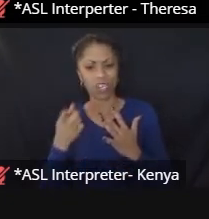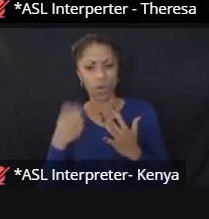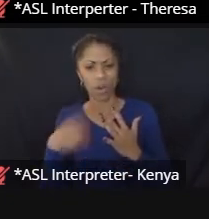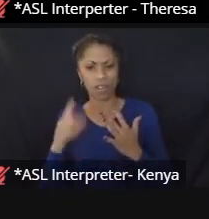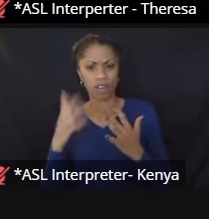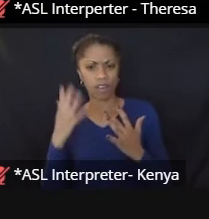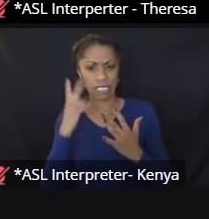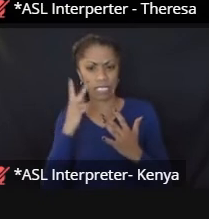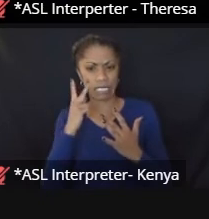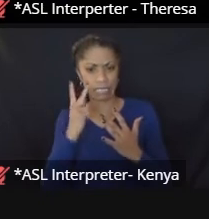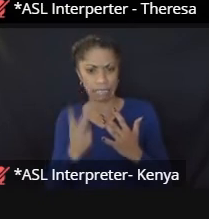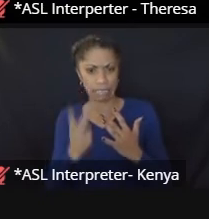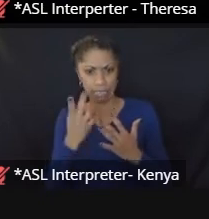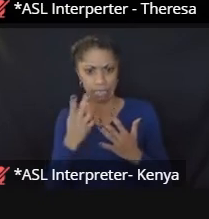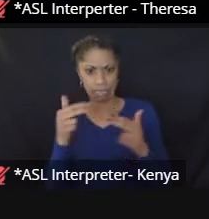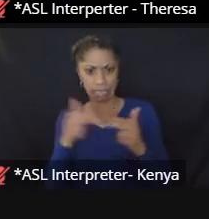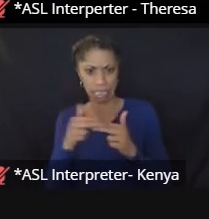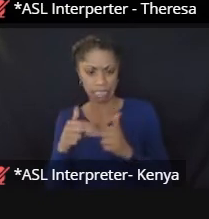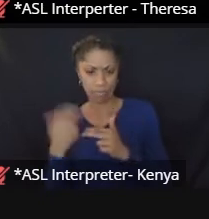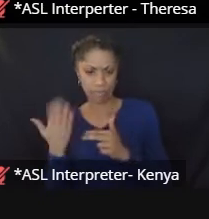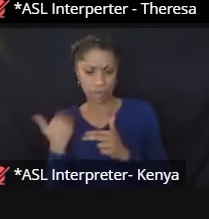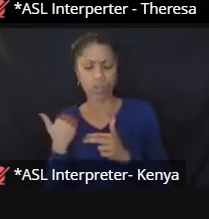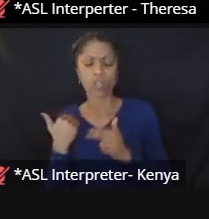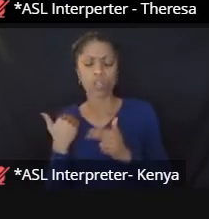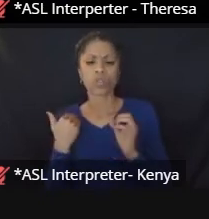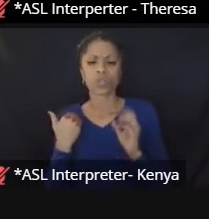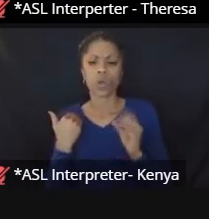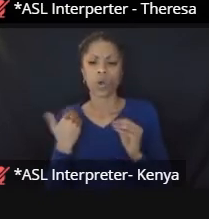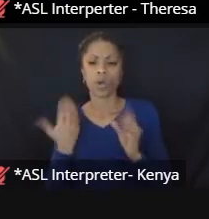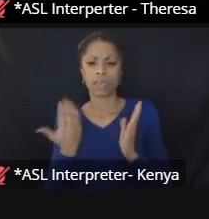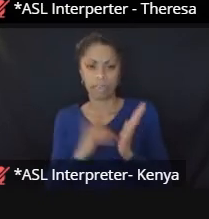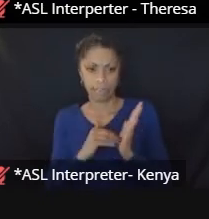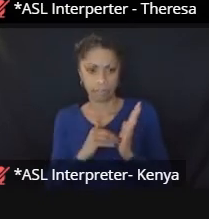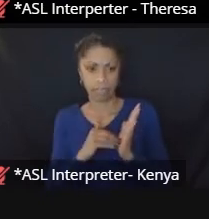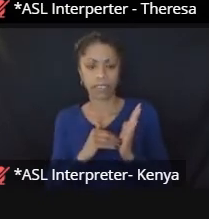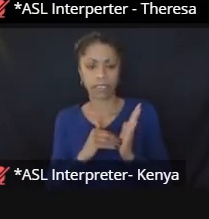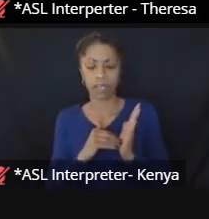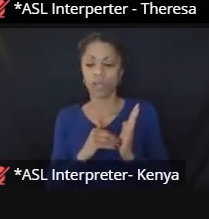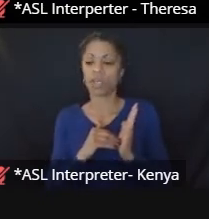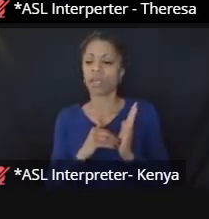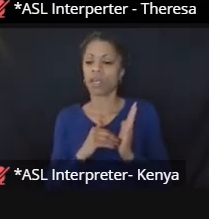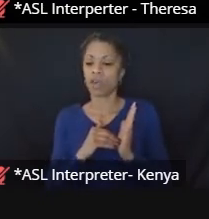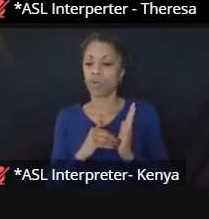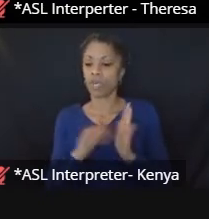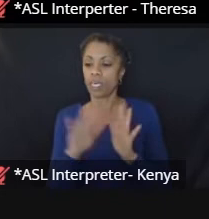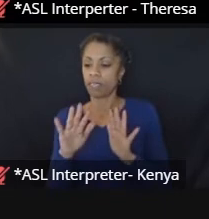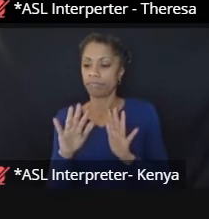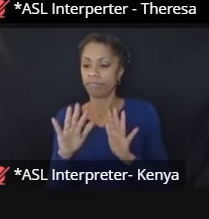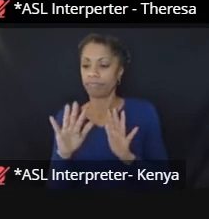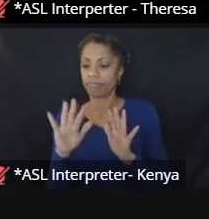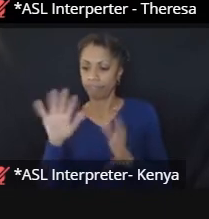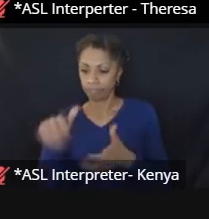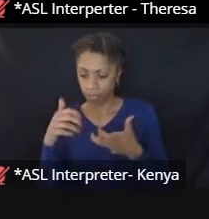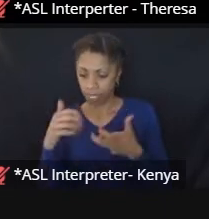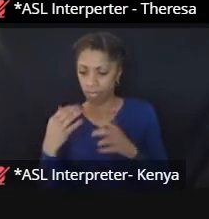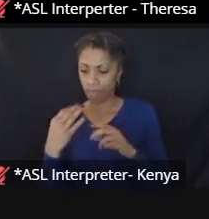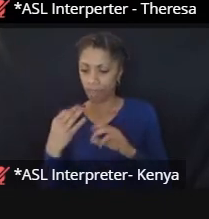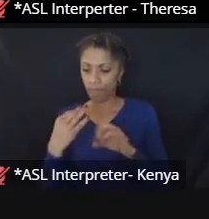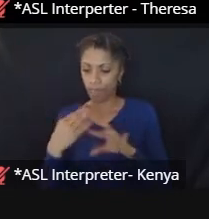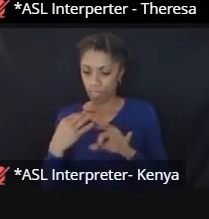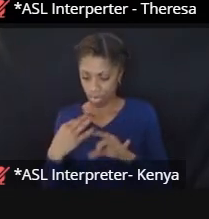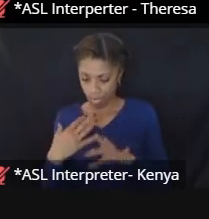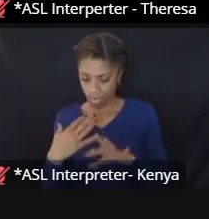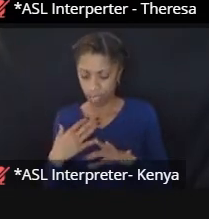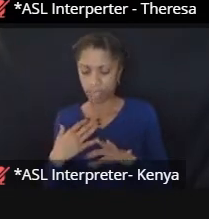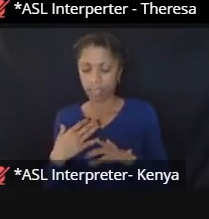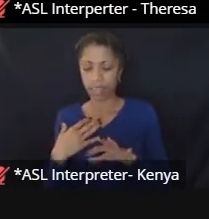seen some of this part before. So again, we used feedback that we've received. So our vision stayed the same